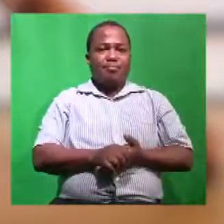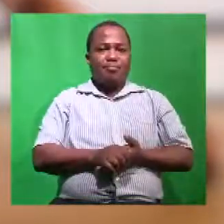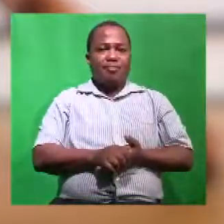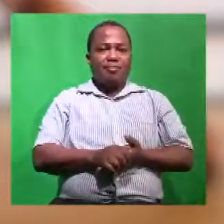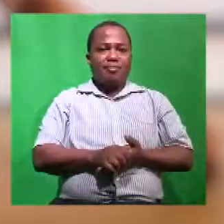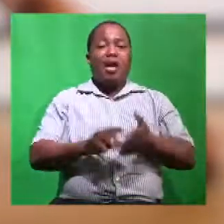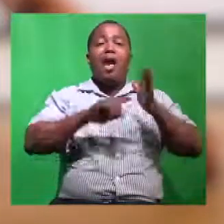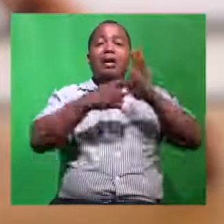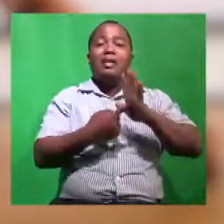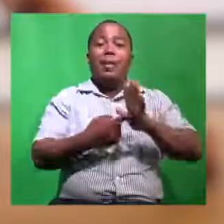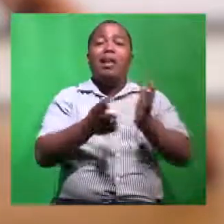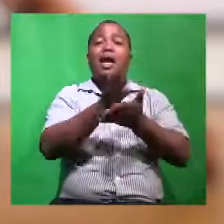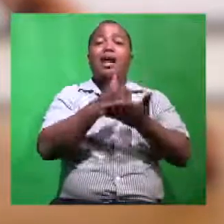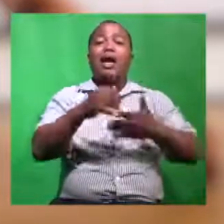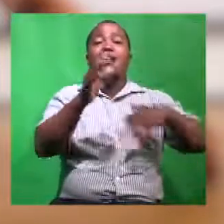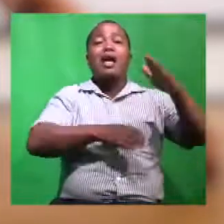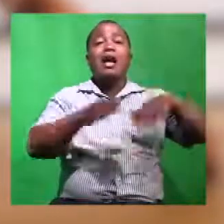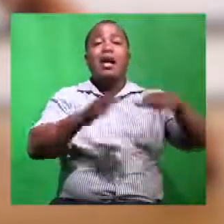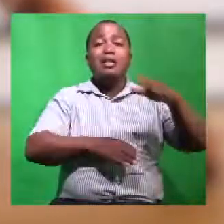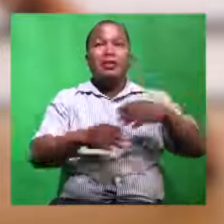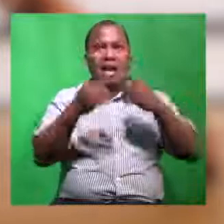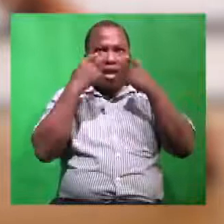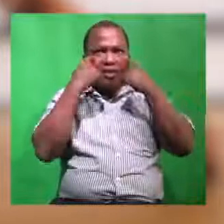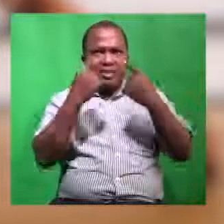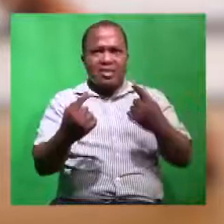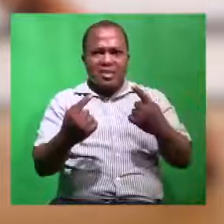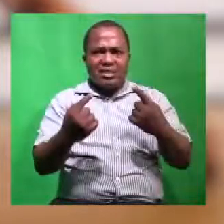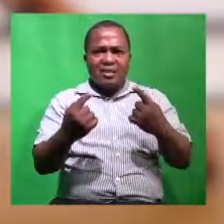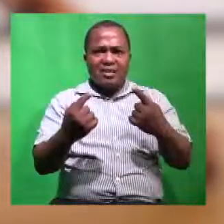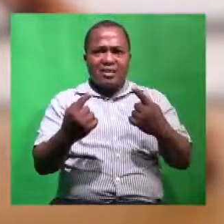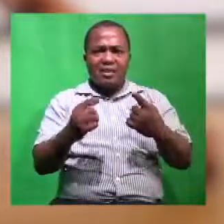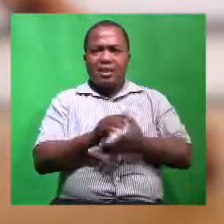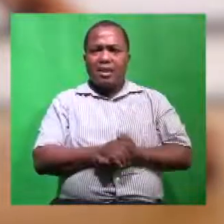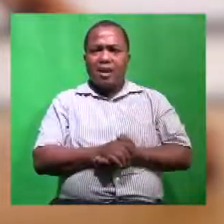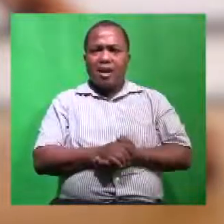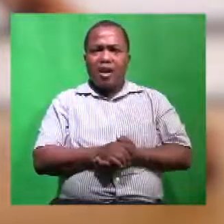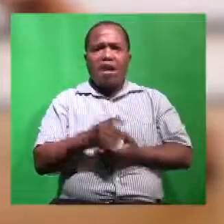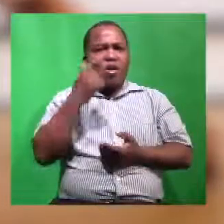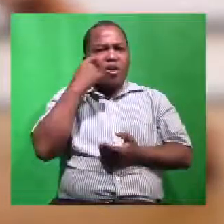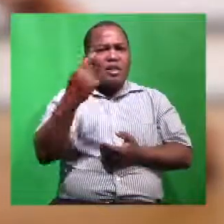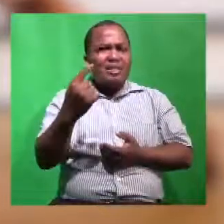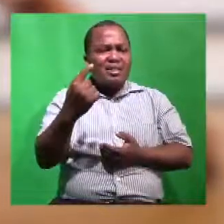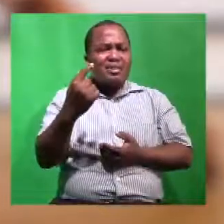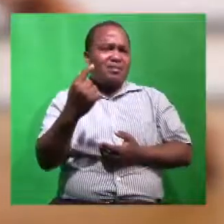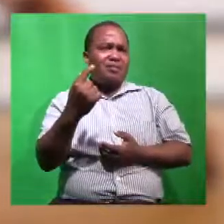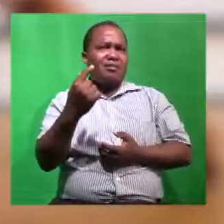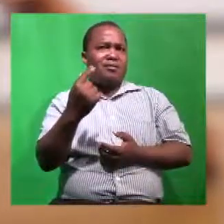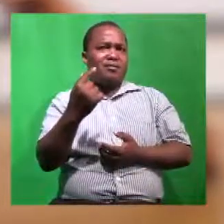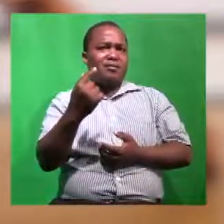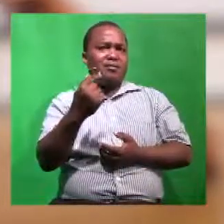in a part of culture, for example, when you see some customs. You can see some